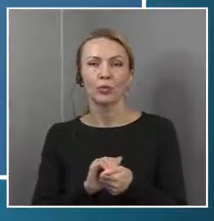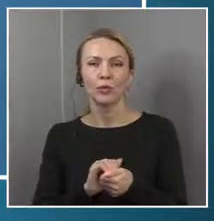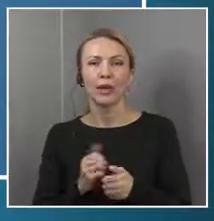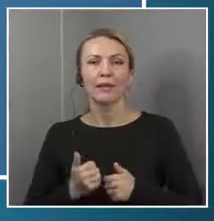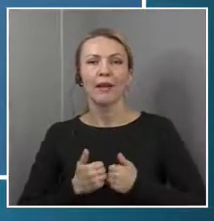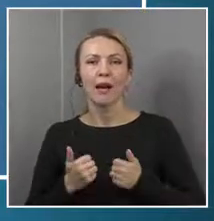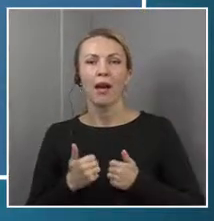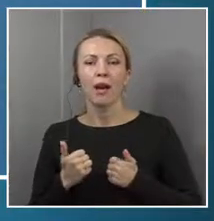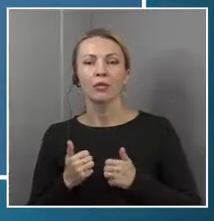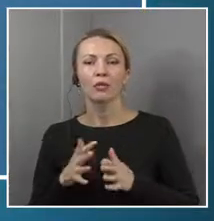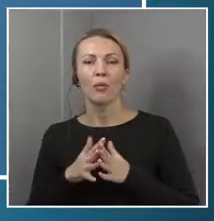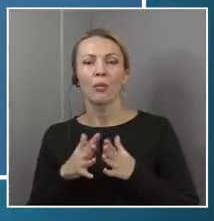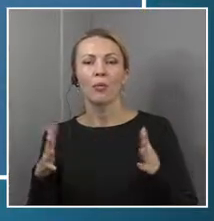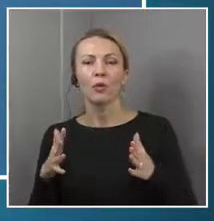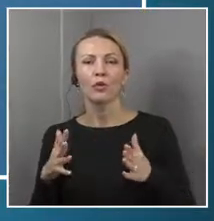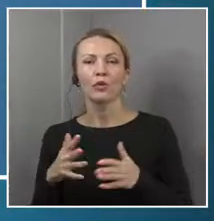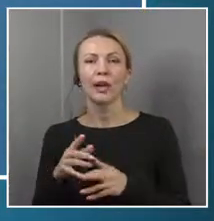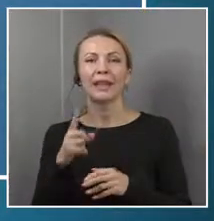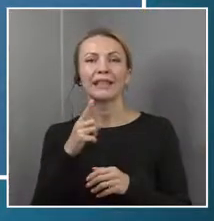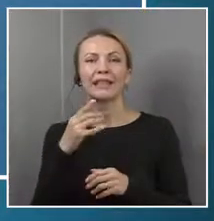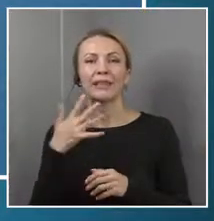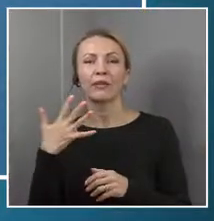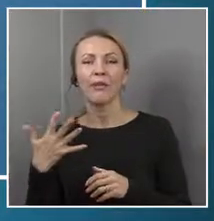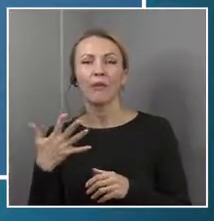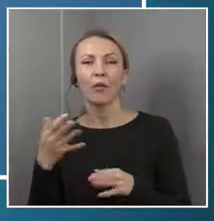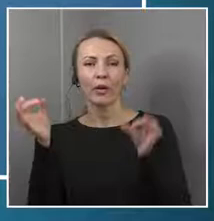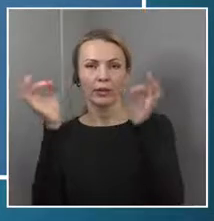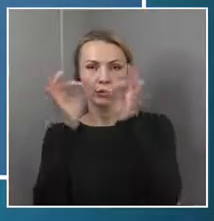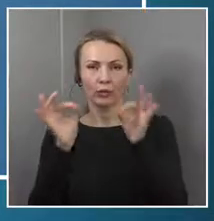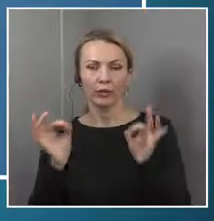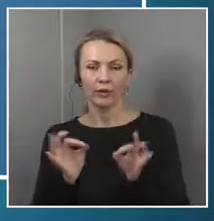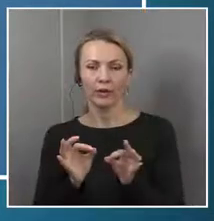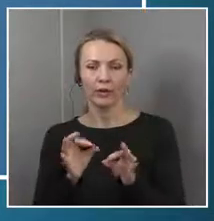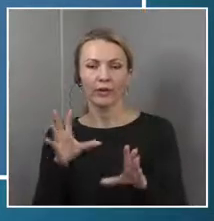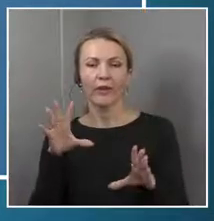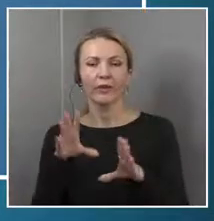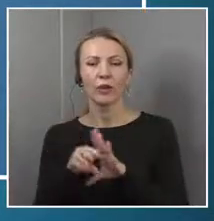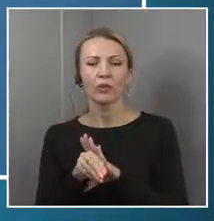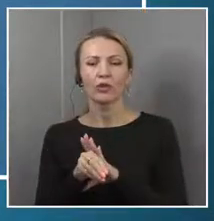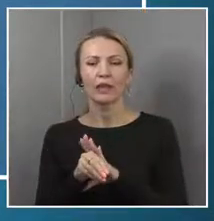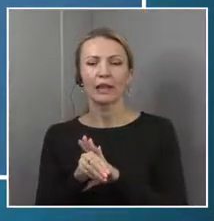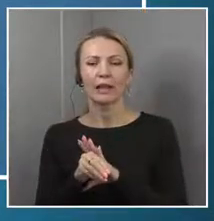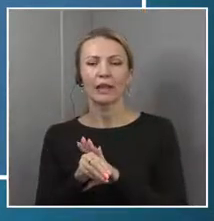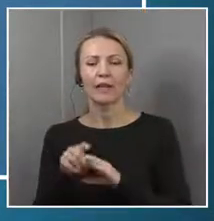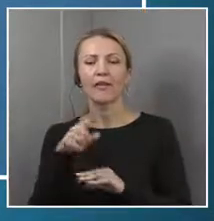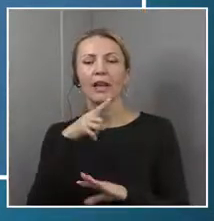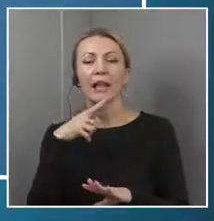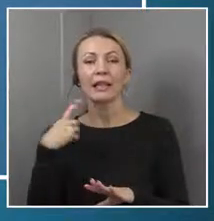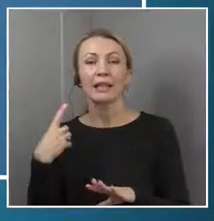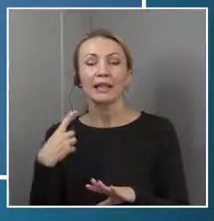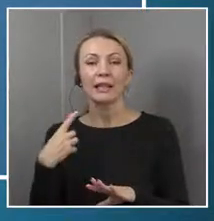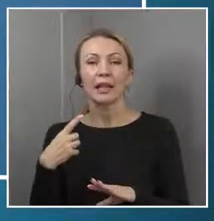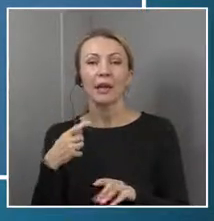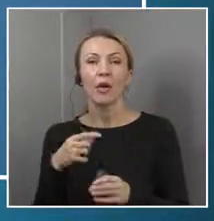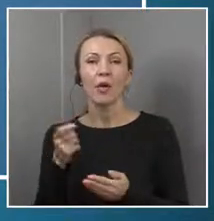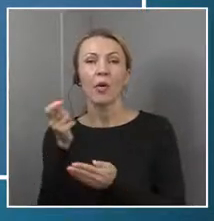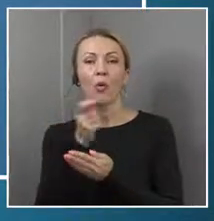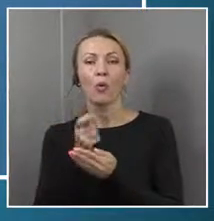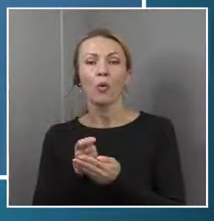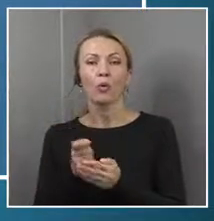So even the Russian artist, which I support as a